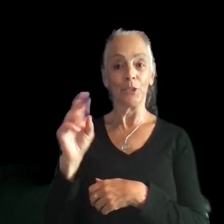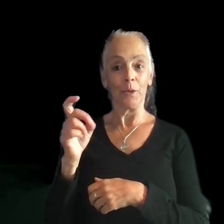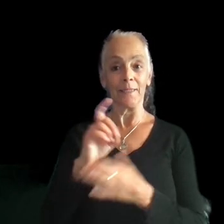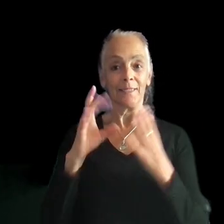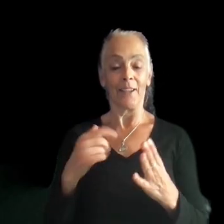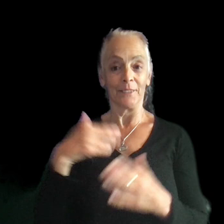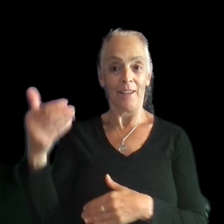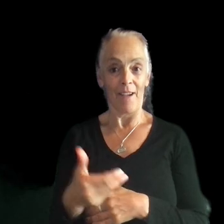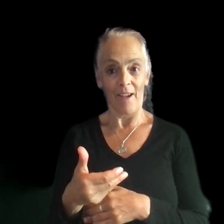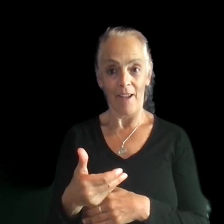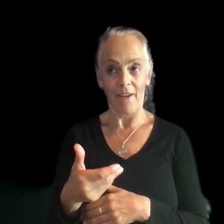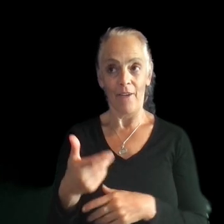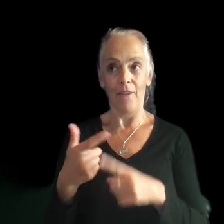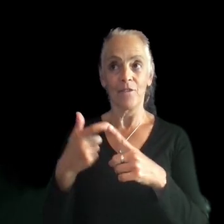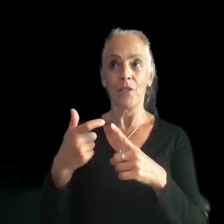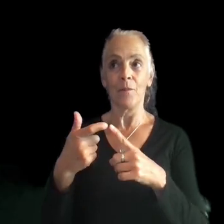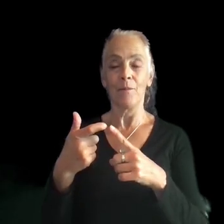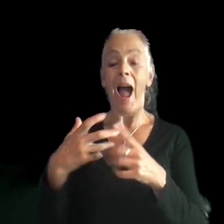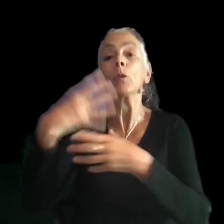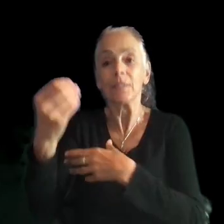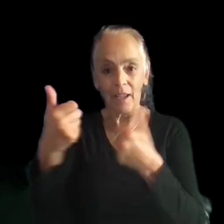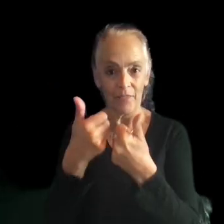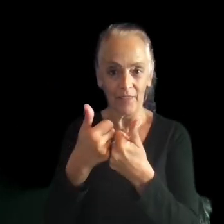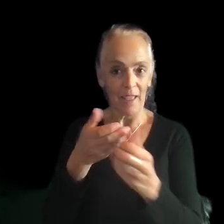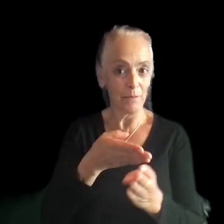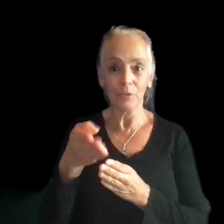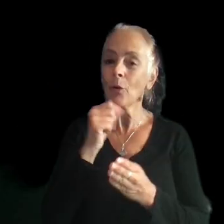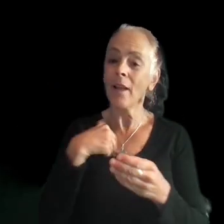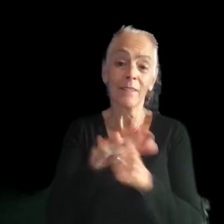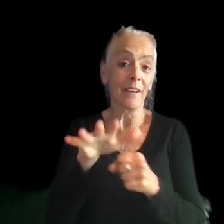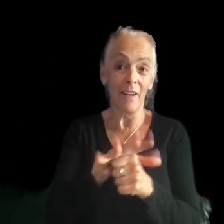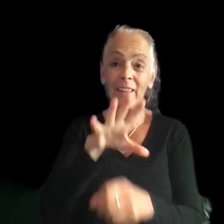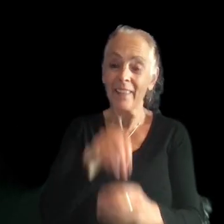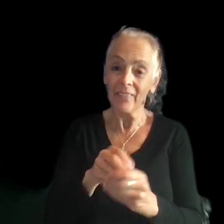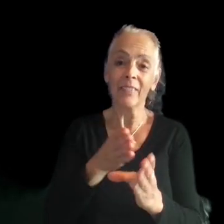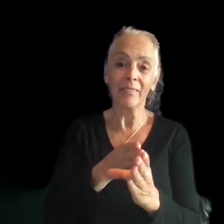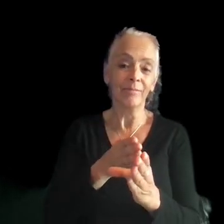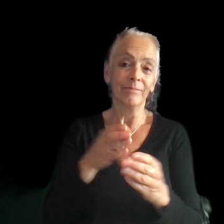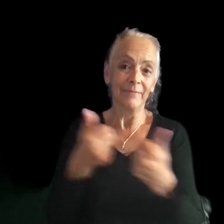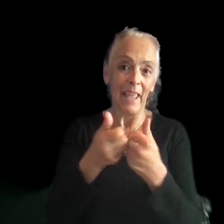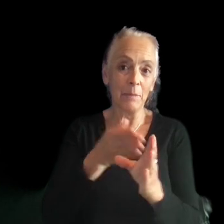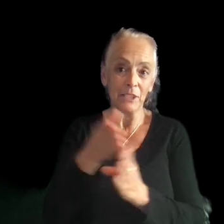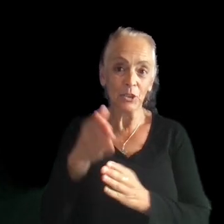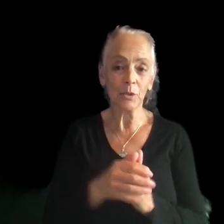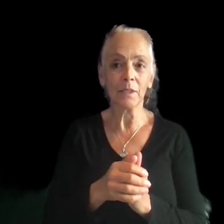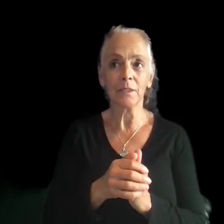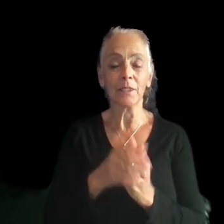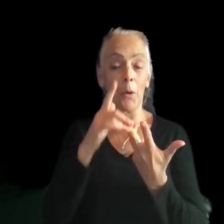cura coming from outside the game industry we don't have enough ux designers in the game industry that's true so it's it's the